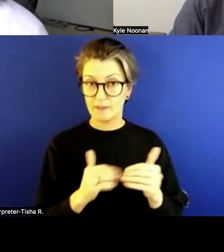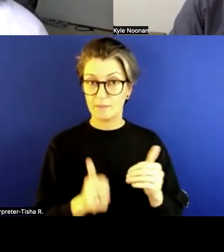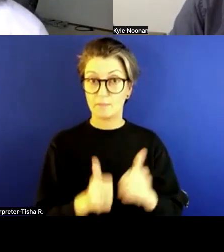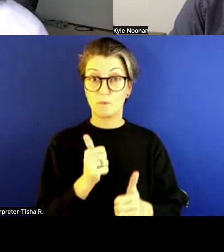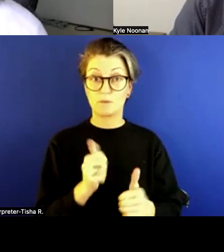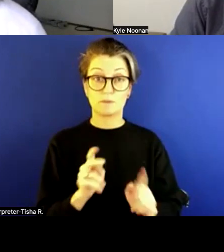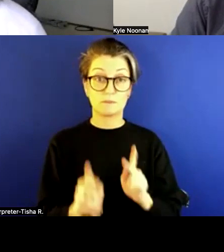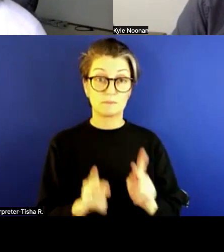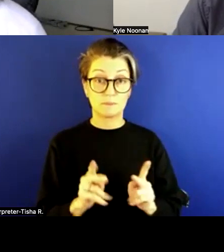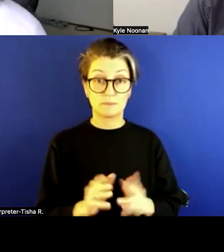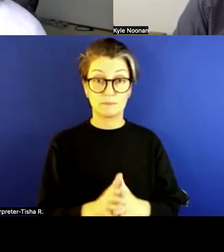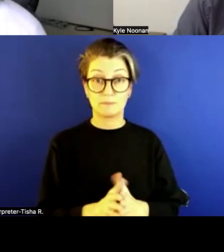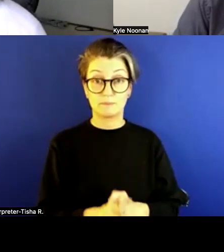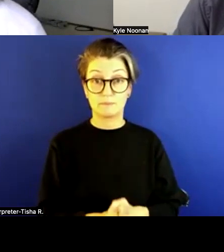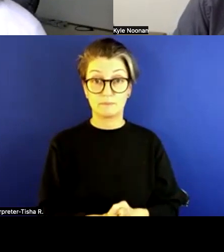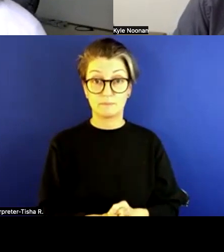the fact that